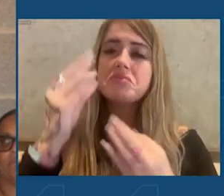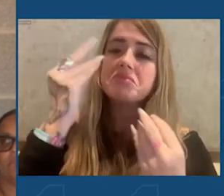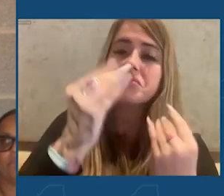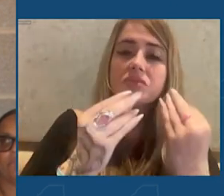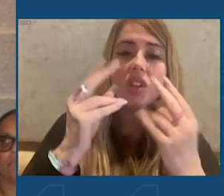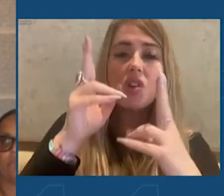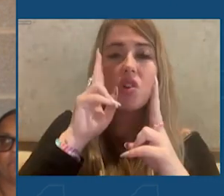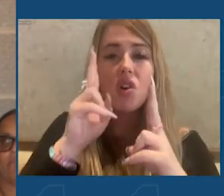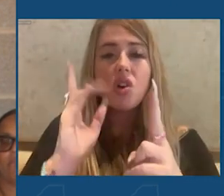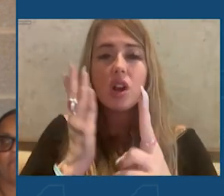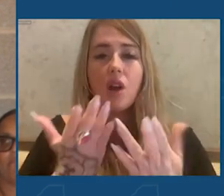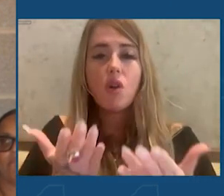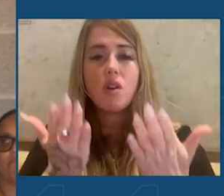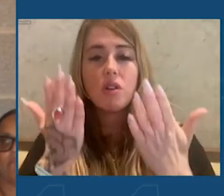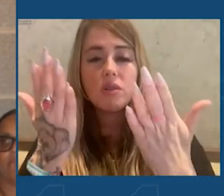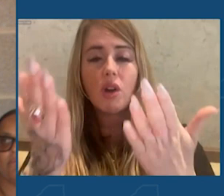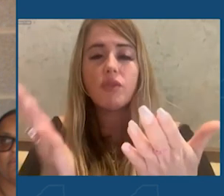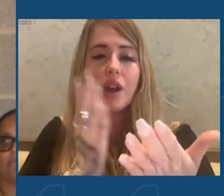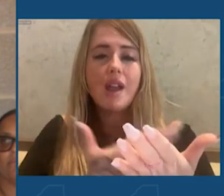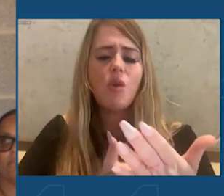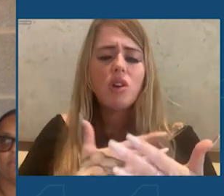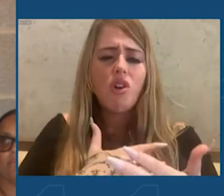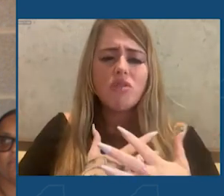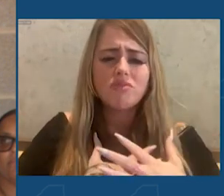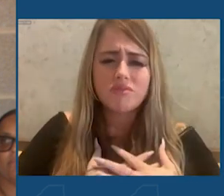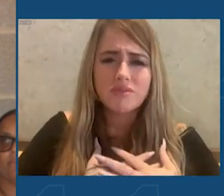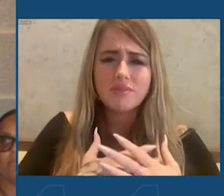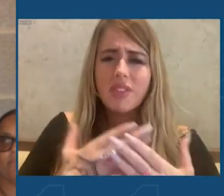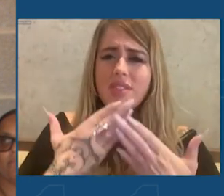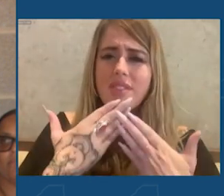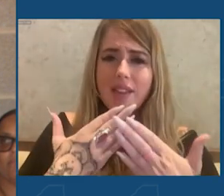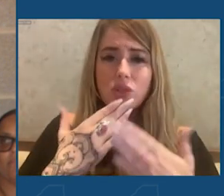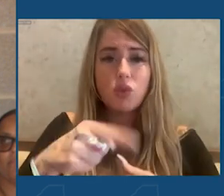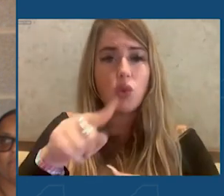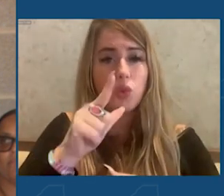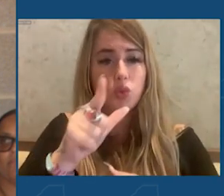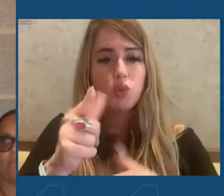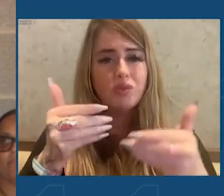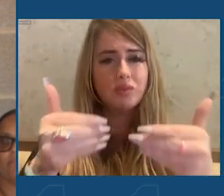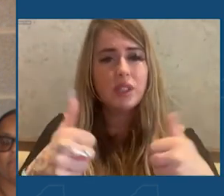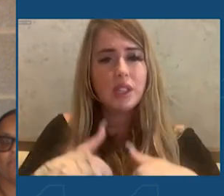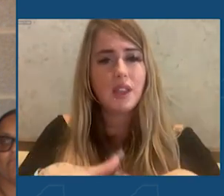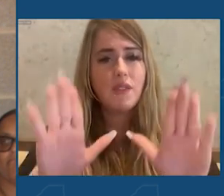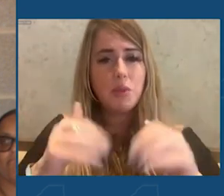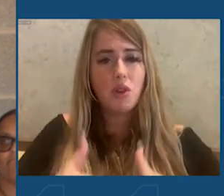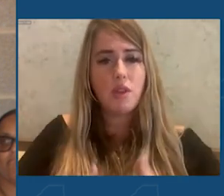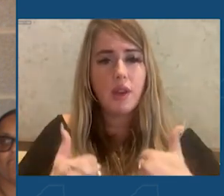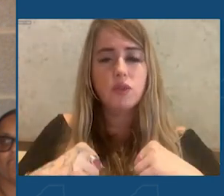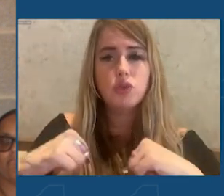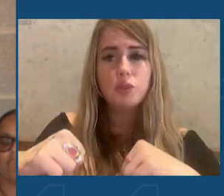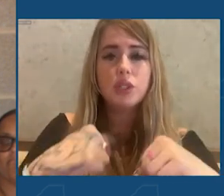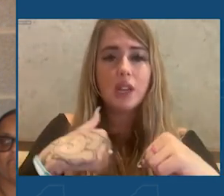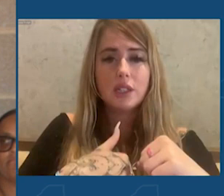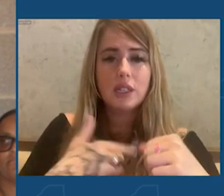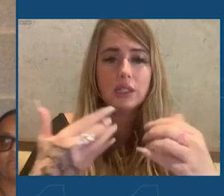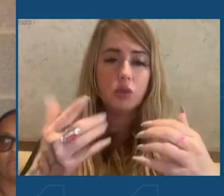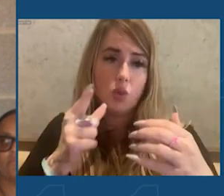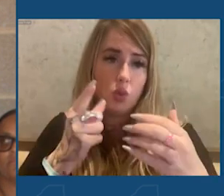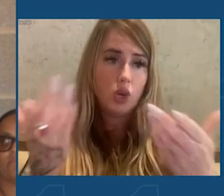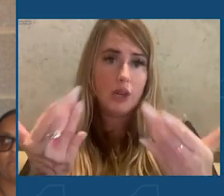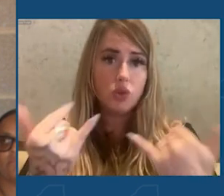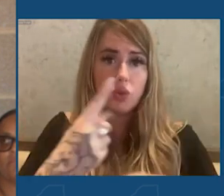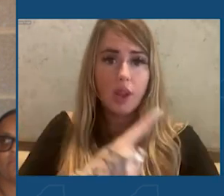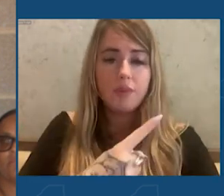offer our heartfelt gratitude to those who laid down their lives to protect the freedoms we hold so dear today. In